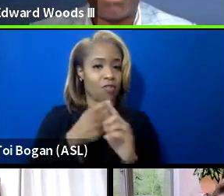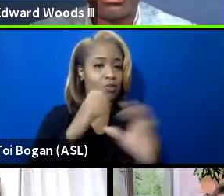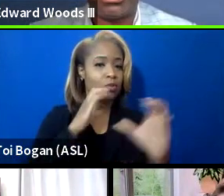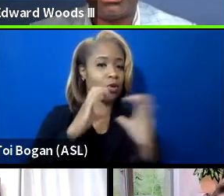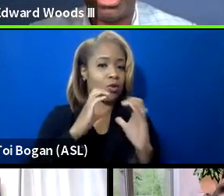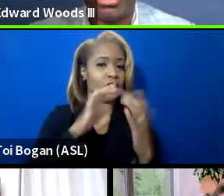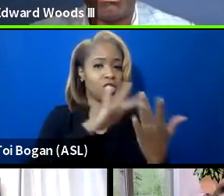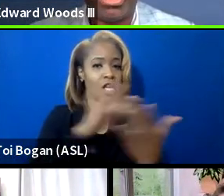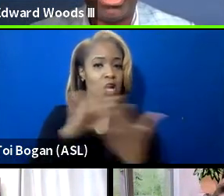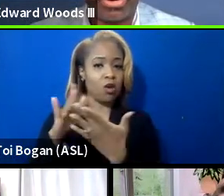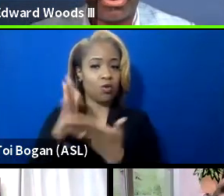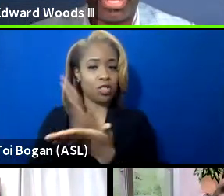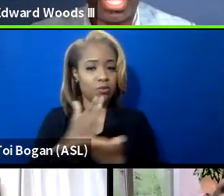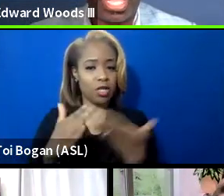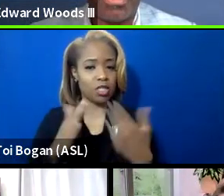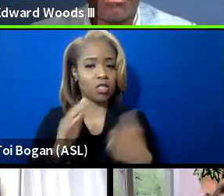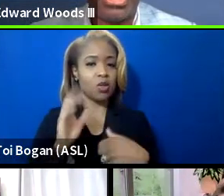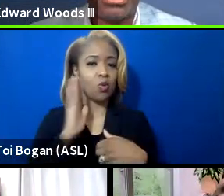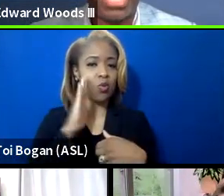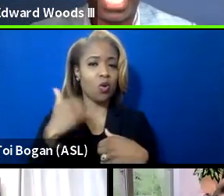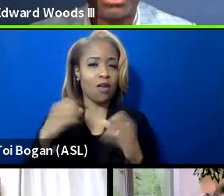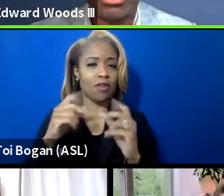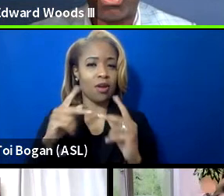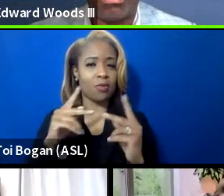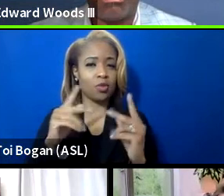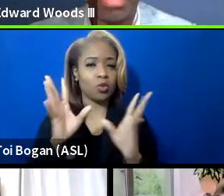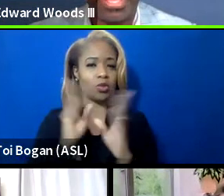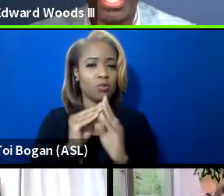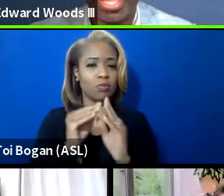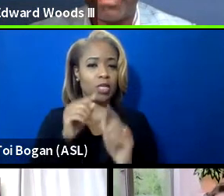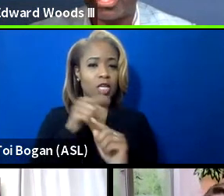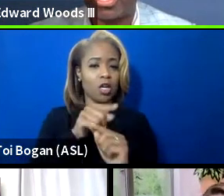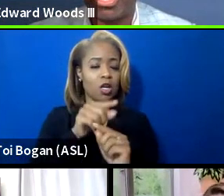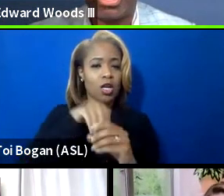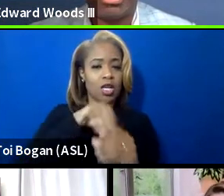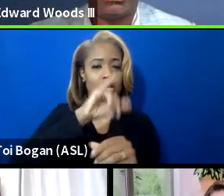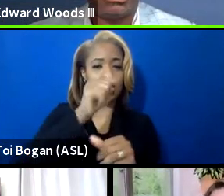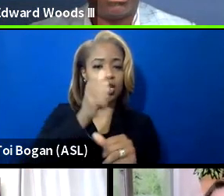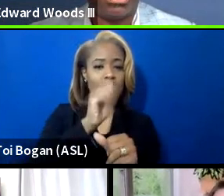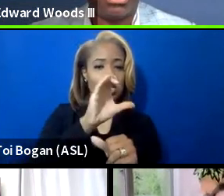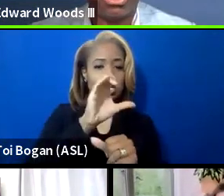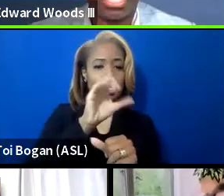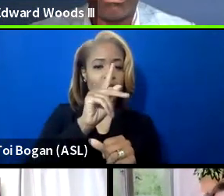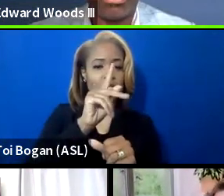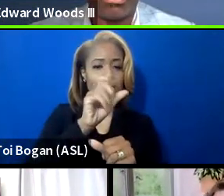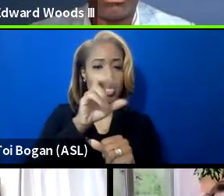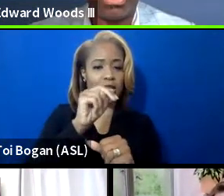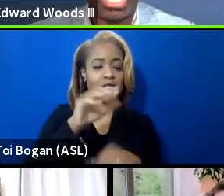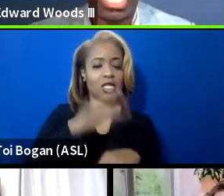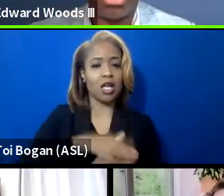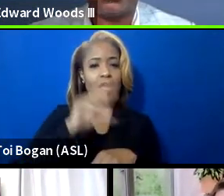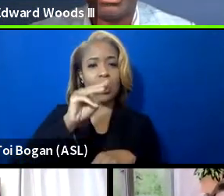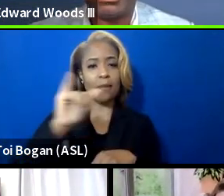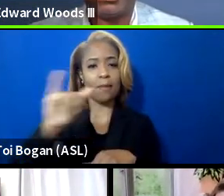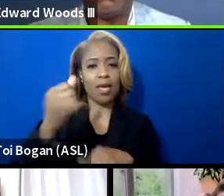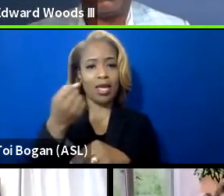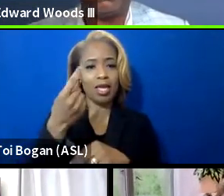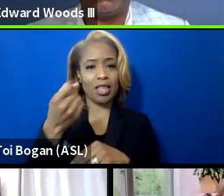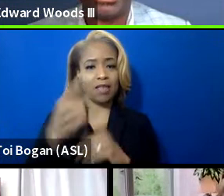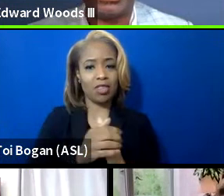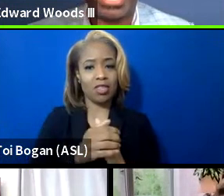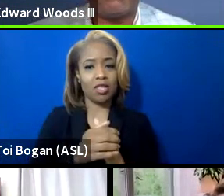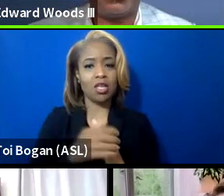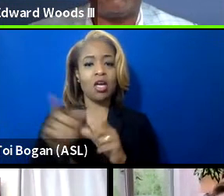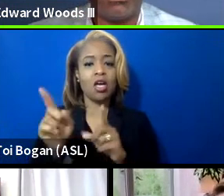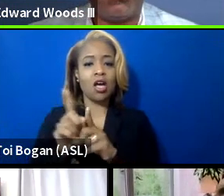you'll have the opportunity to meet her in Jackson on May 11th. So just wanted to share that with you. Also need to share